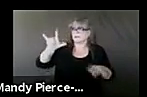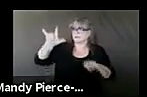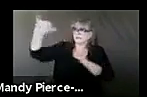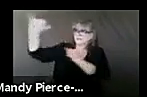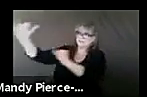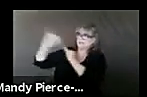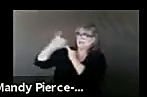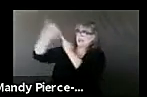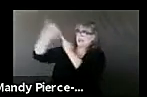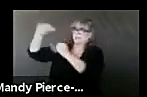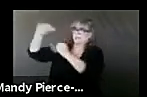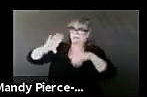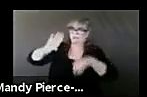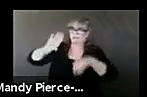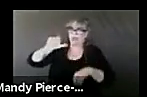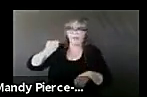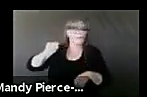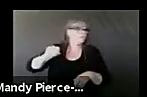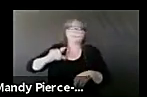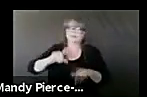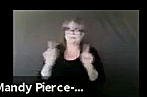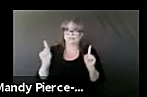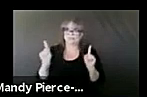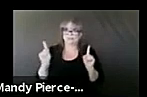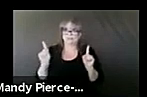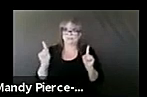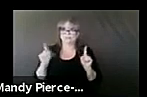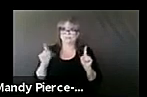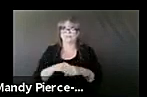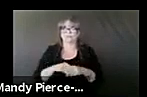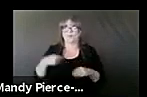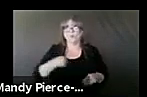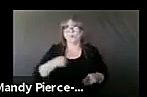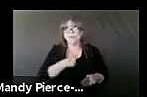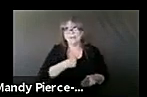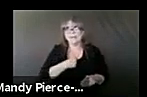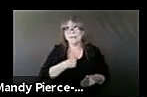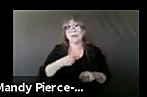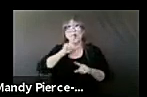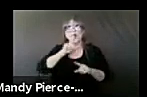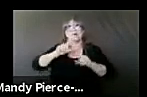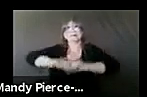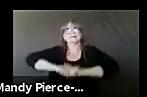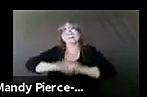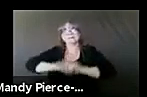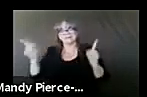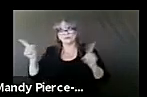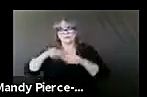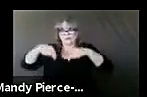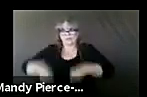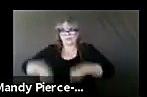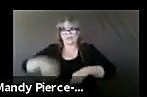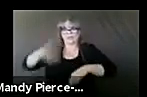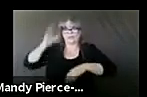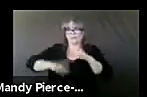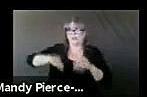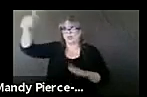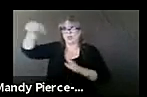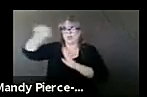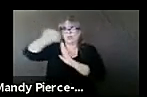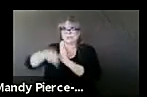data we're seeing here in Colorado. When you look at the success or the ability to implement